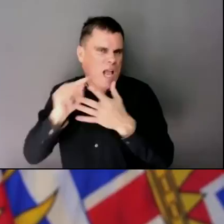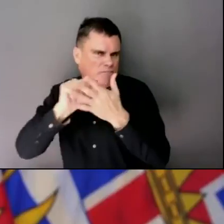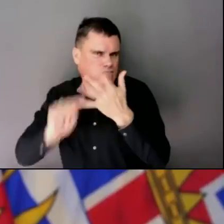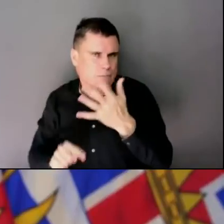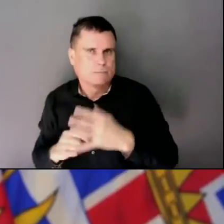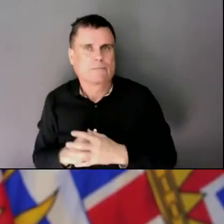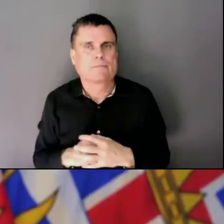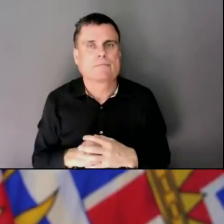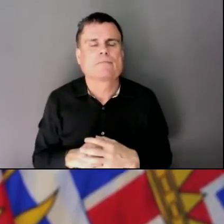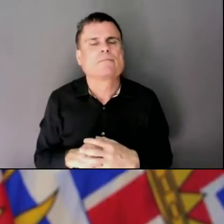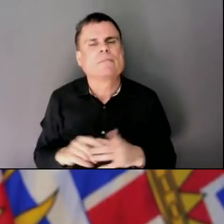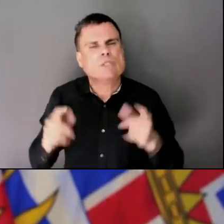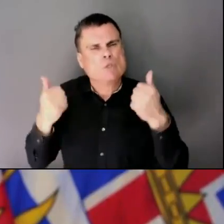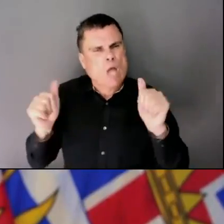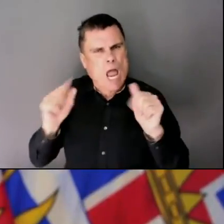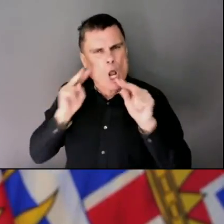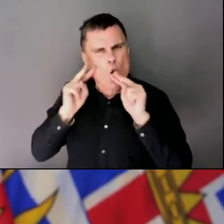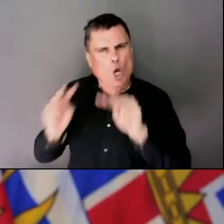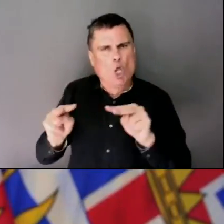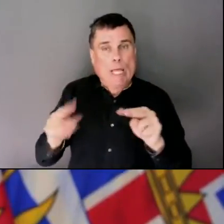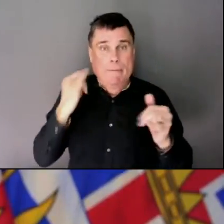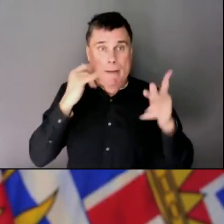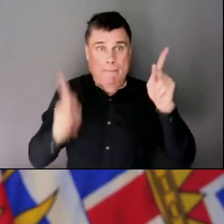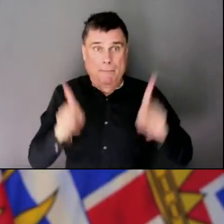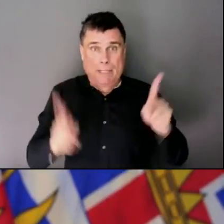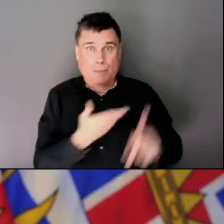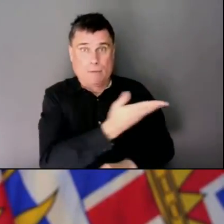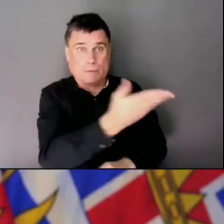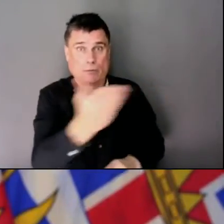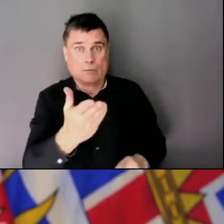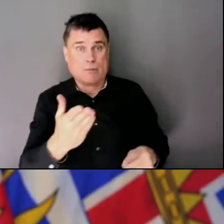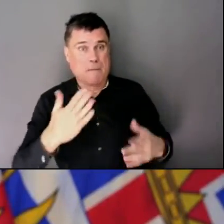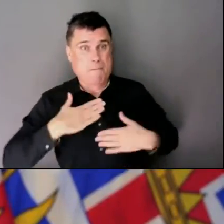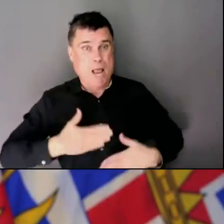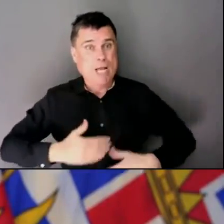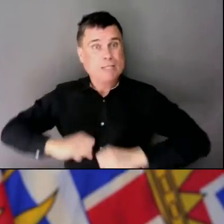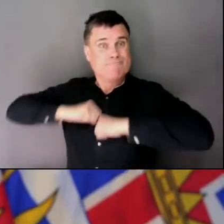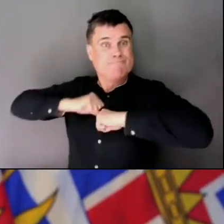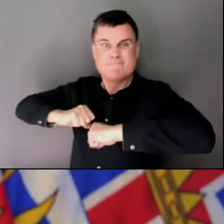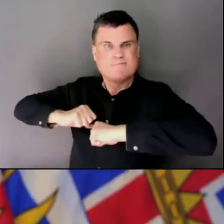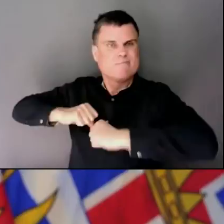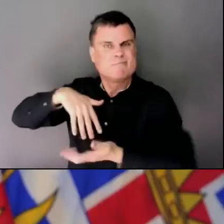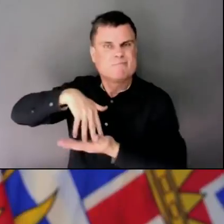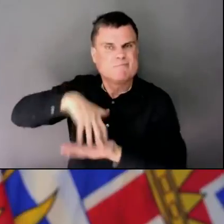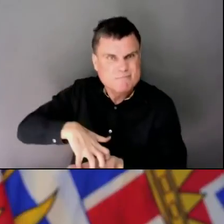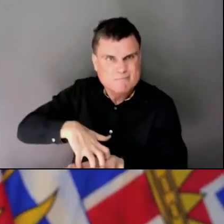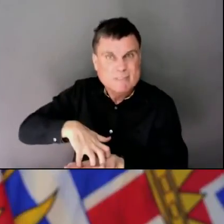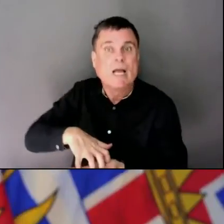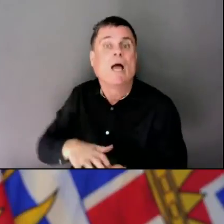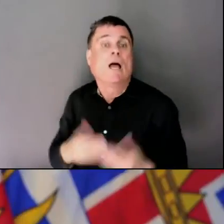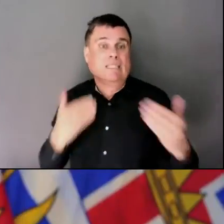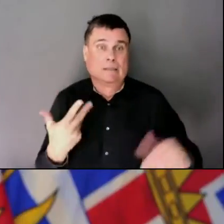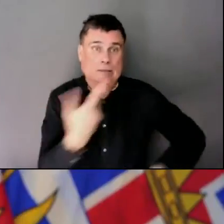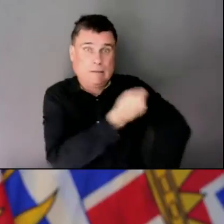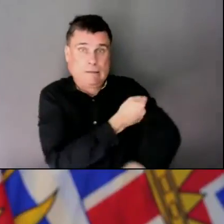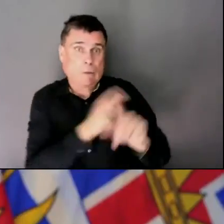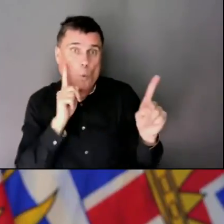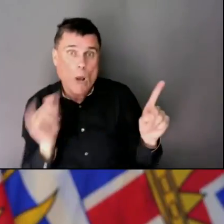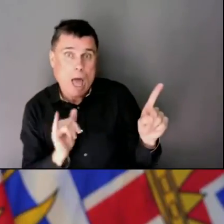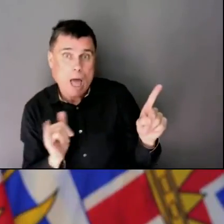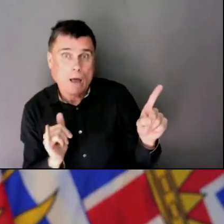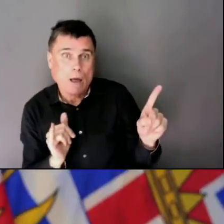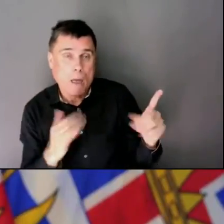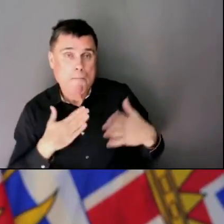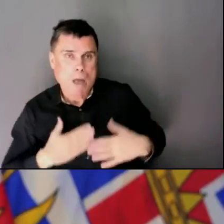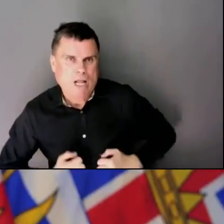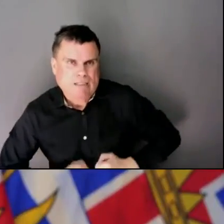mount as adequate a response. But it is, and we've put this out on the BC CDC website, it really